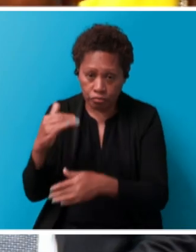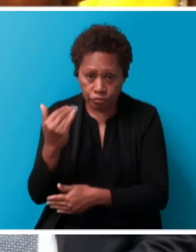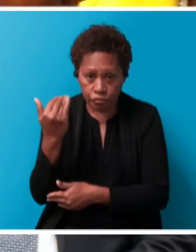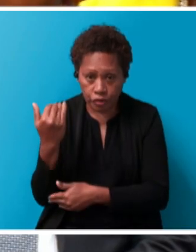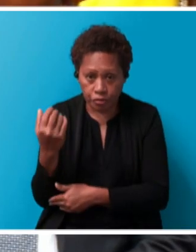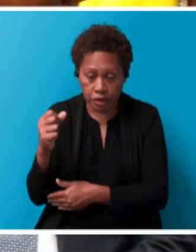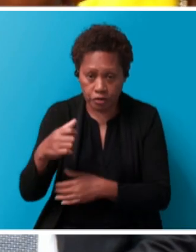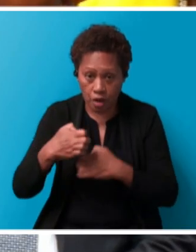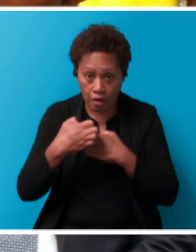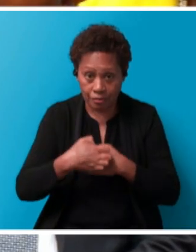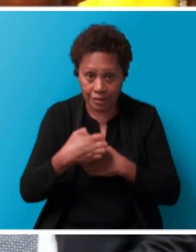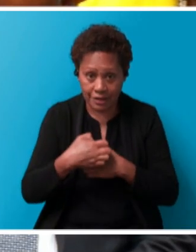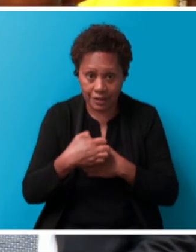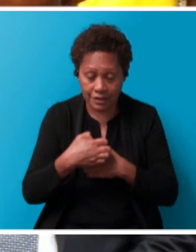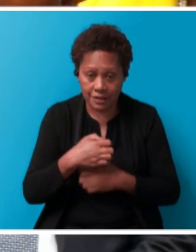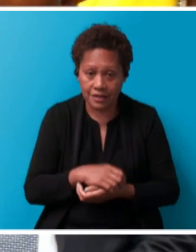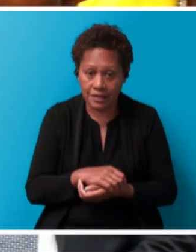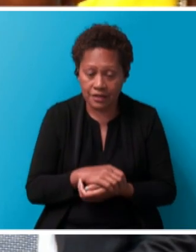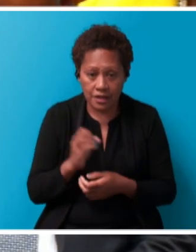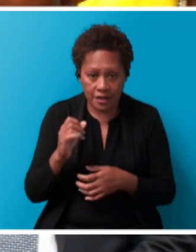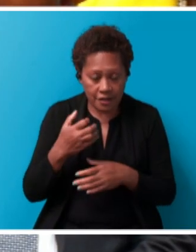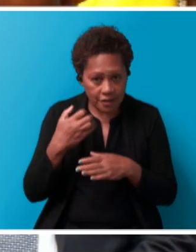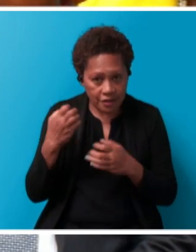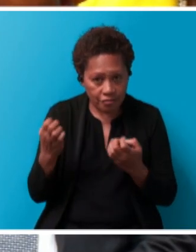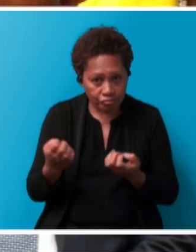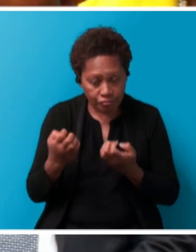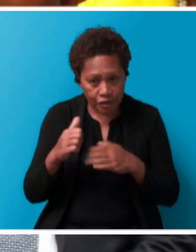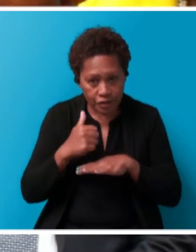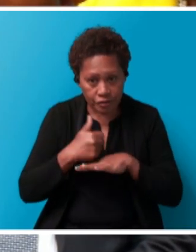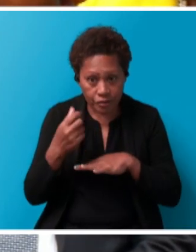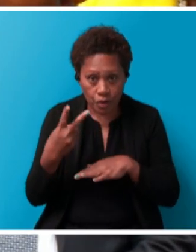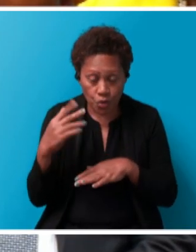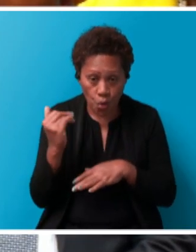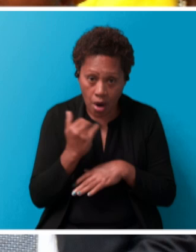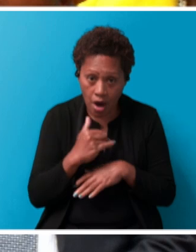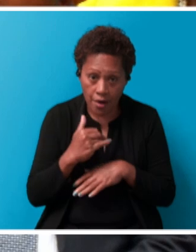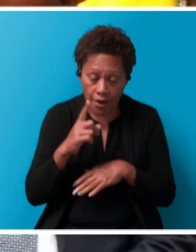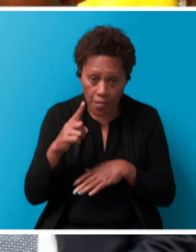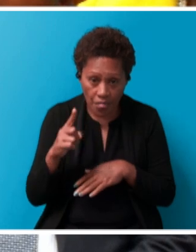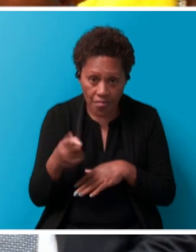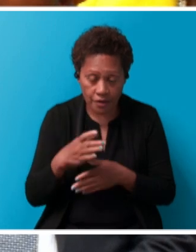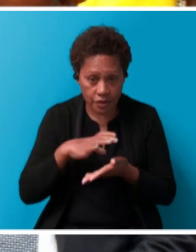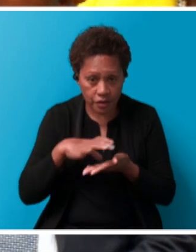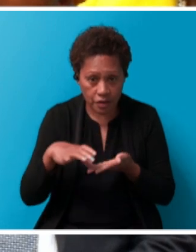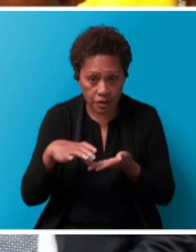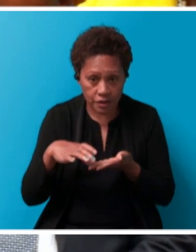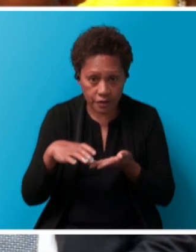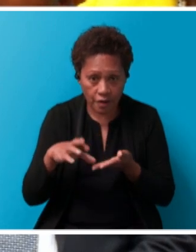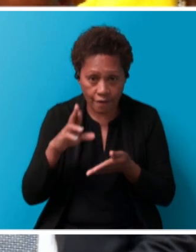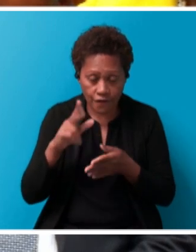generators, incurring for the government around $200,000 per annum per site on fuel